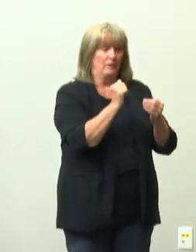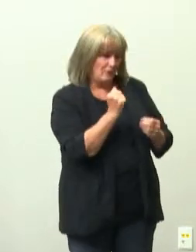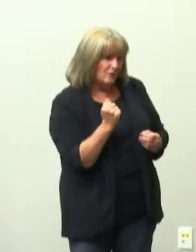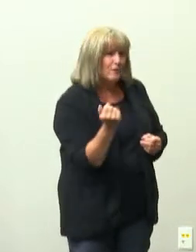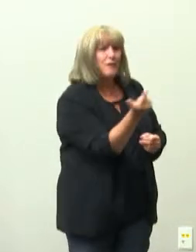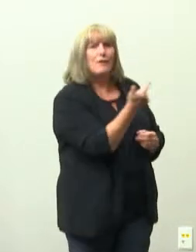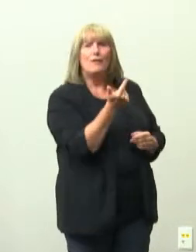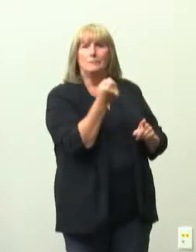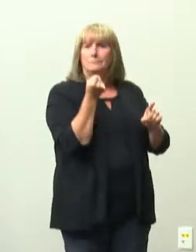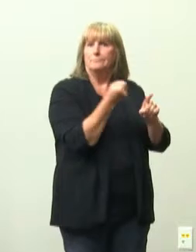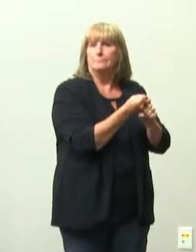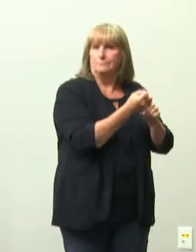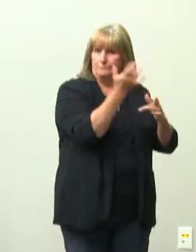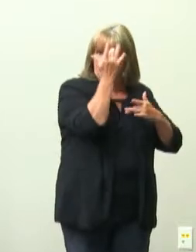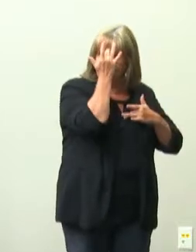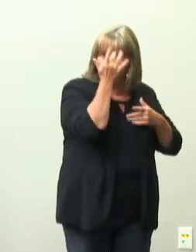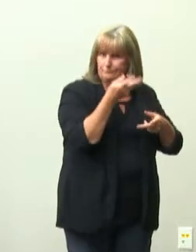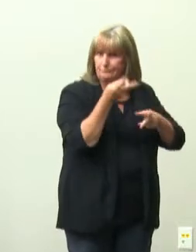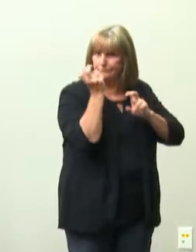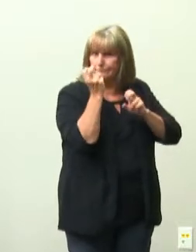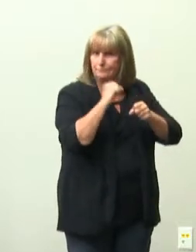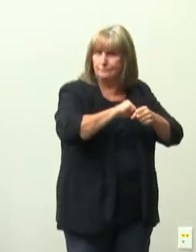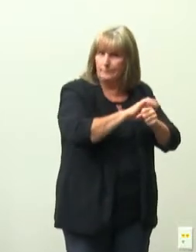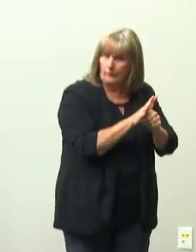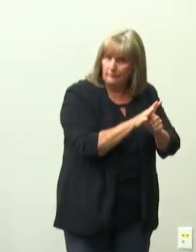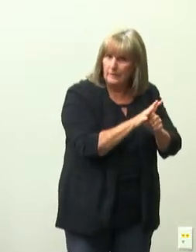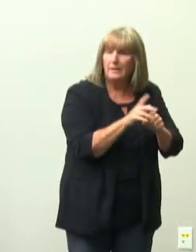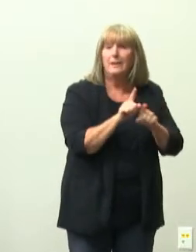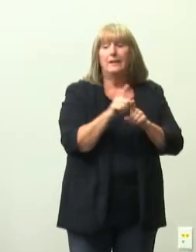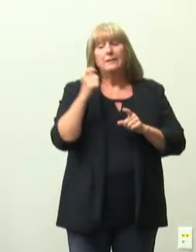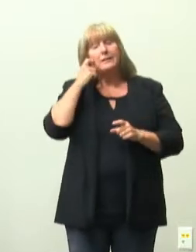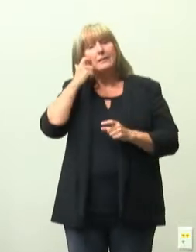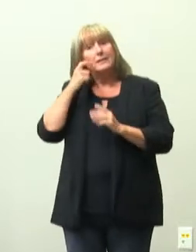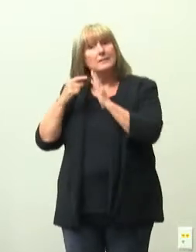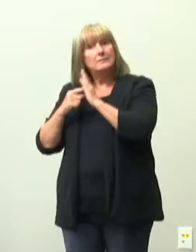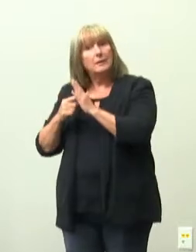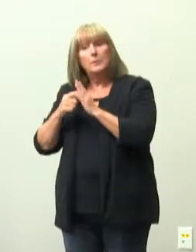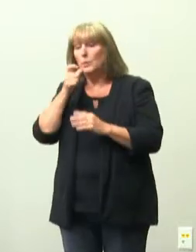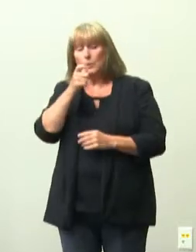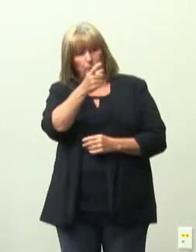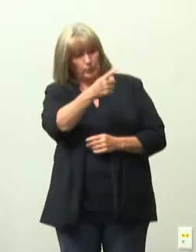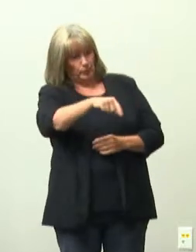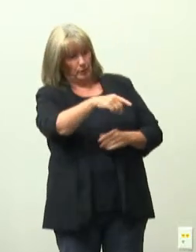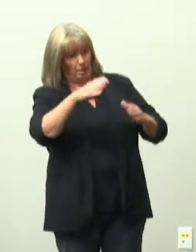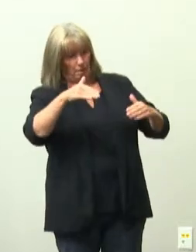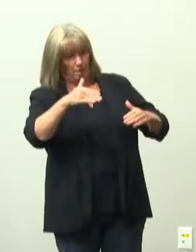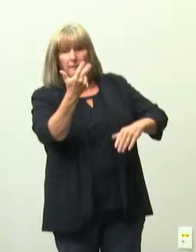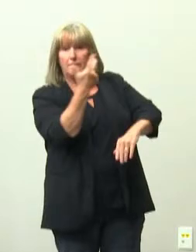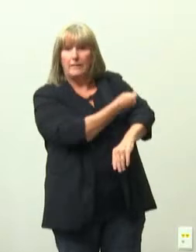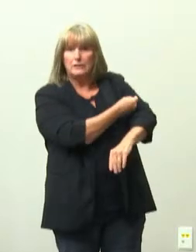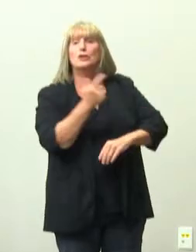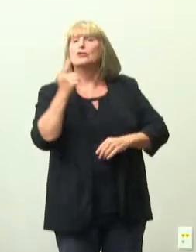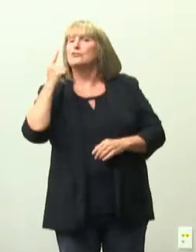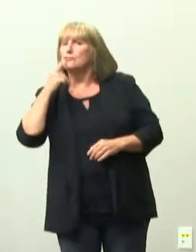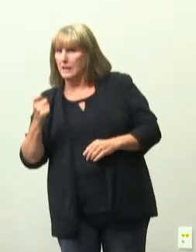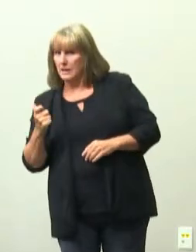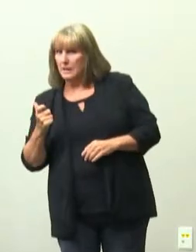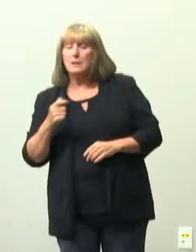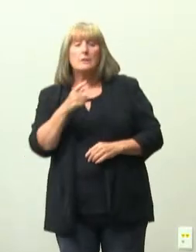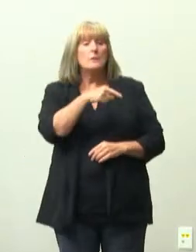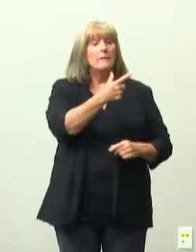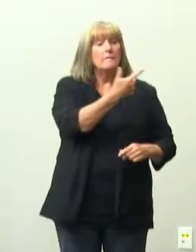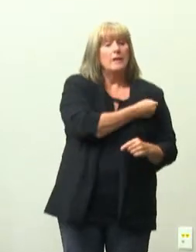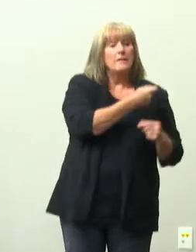infected with COVID-19. Like the previous example, those who were unvaccinated are noted in red, and those who are